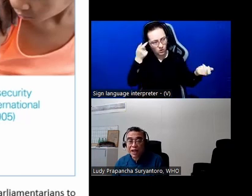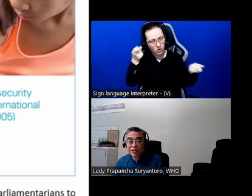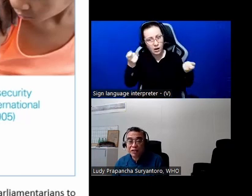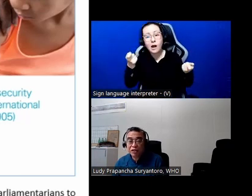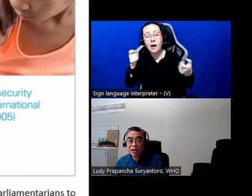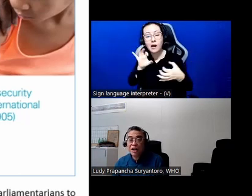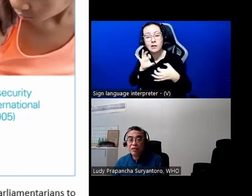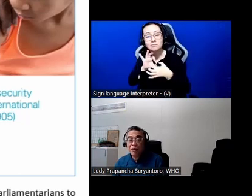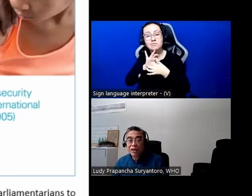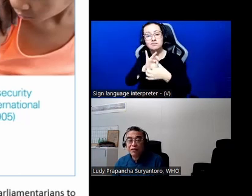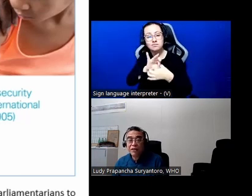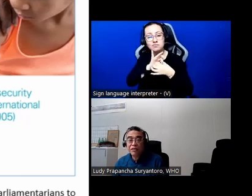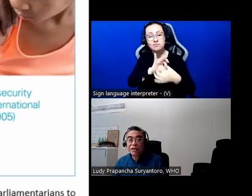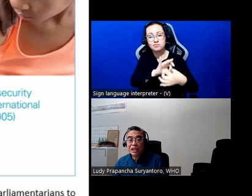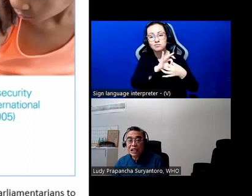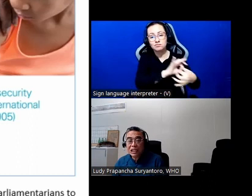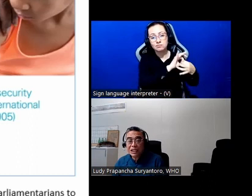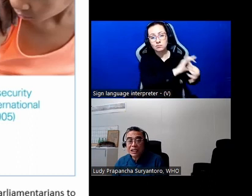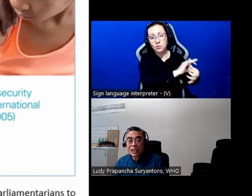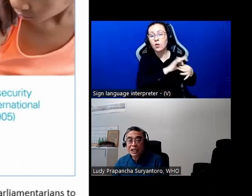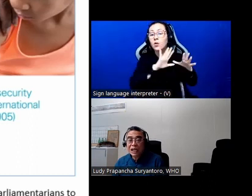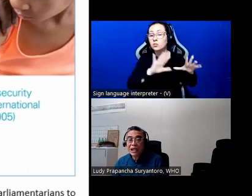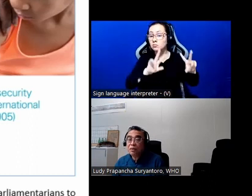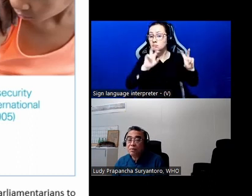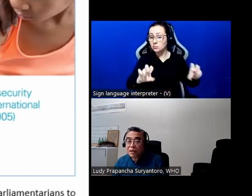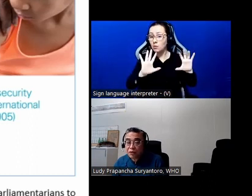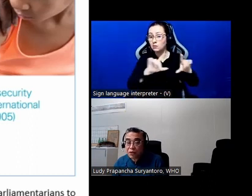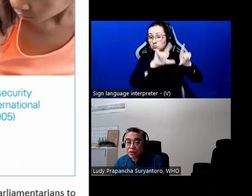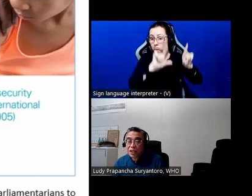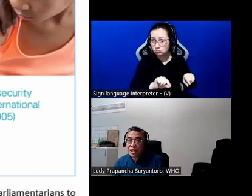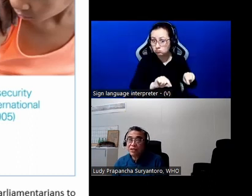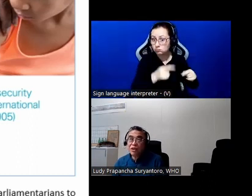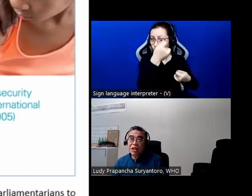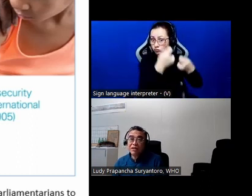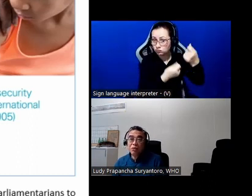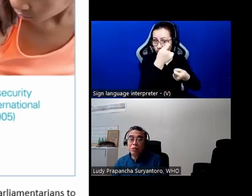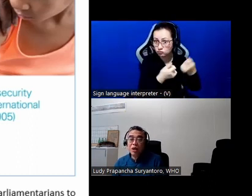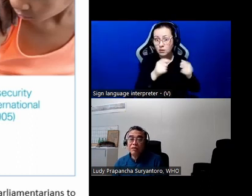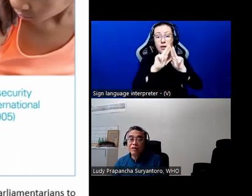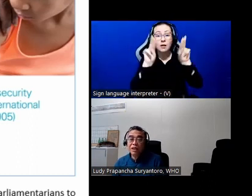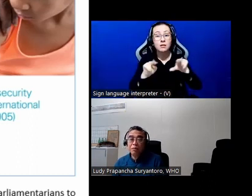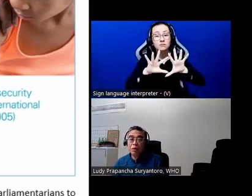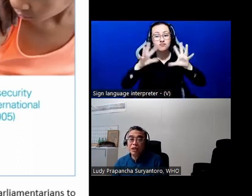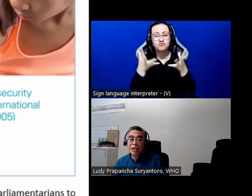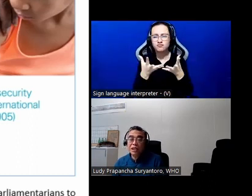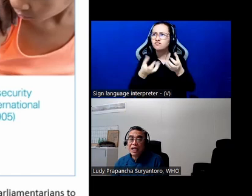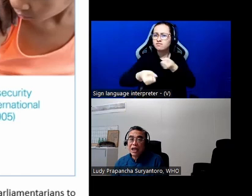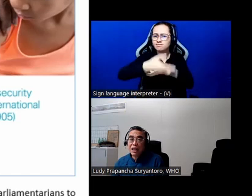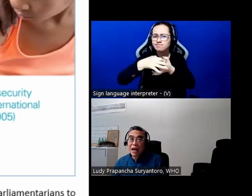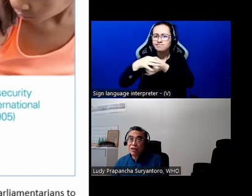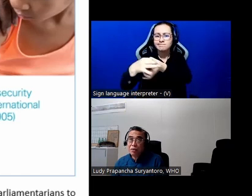the finance sector, foreign affairs, interior, and urban, of course, is recognized as one of the